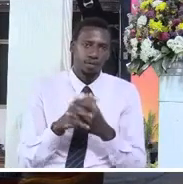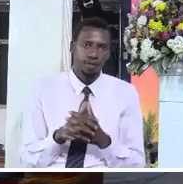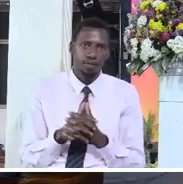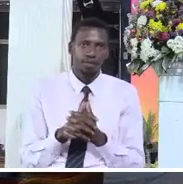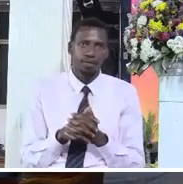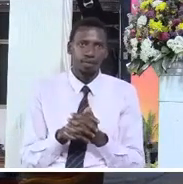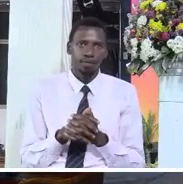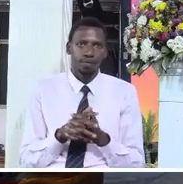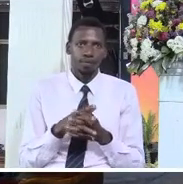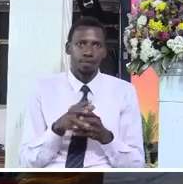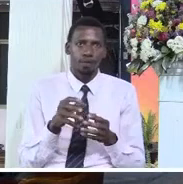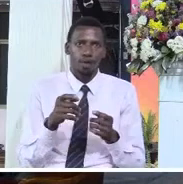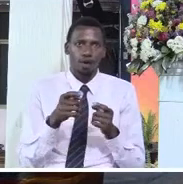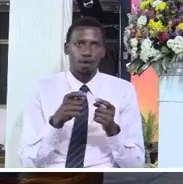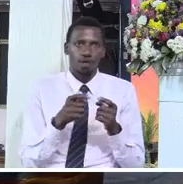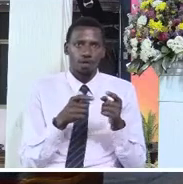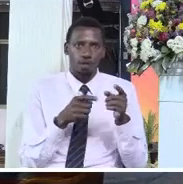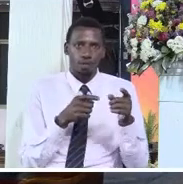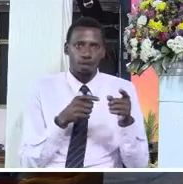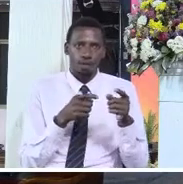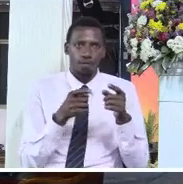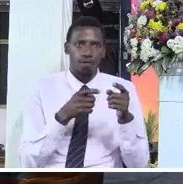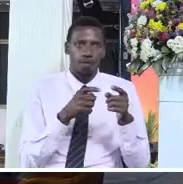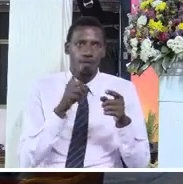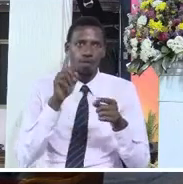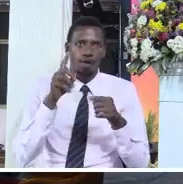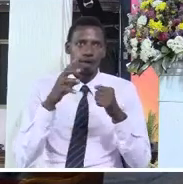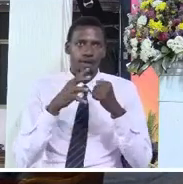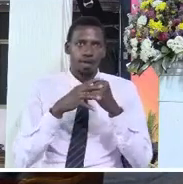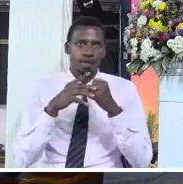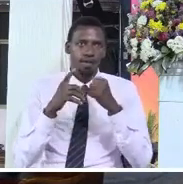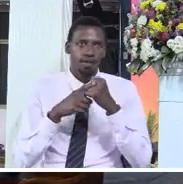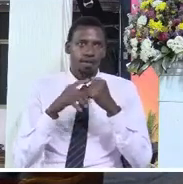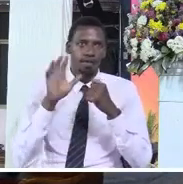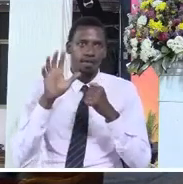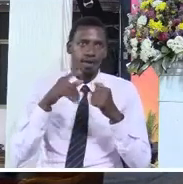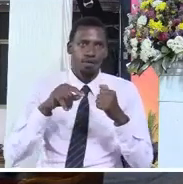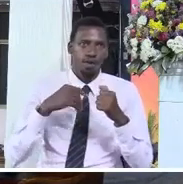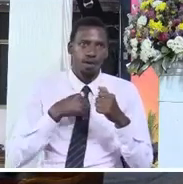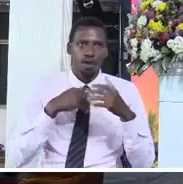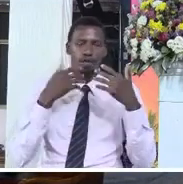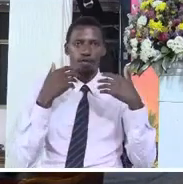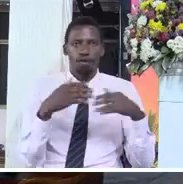Of this, since 1965, we have lost